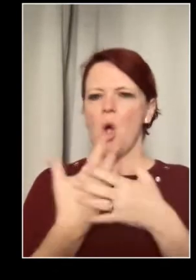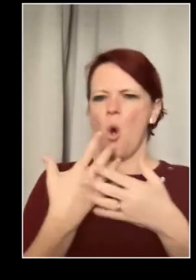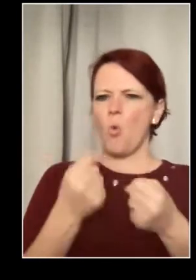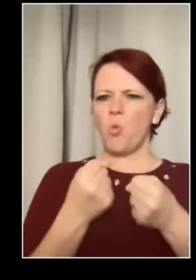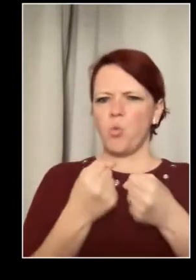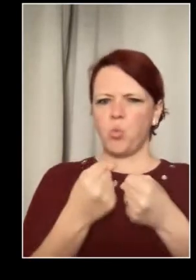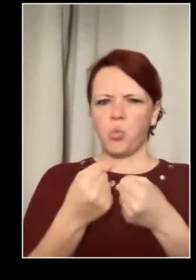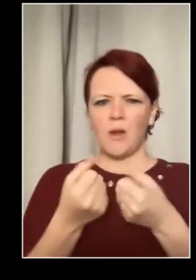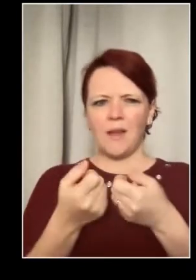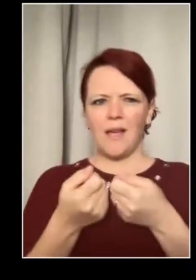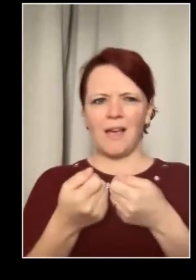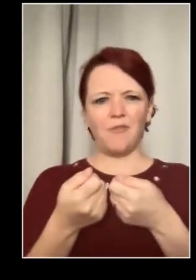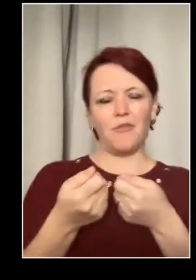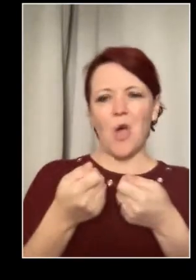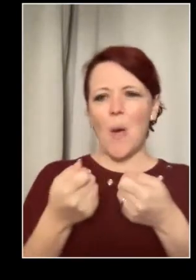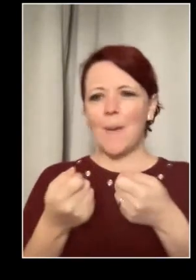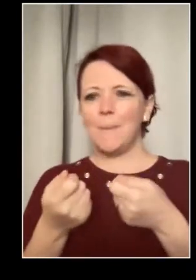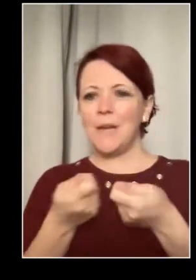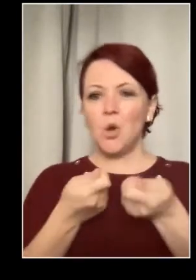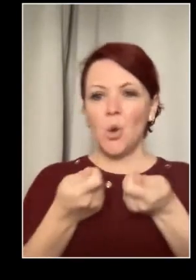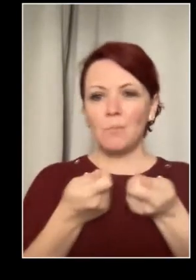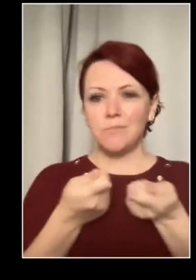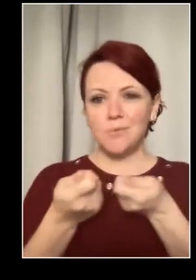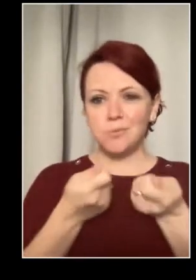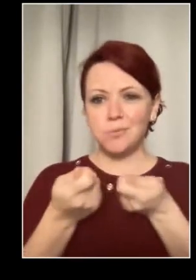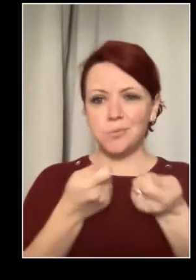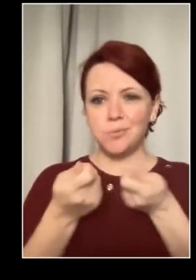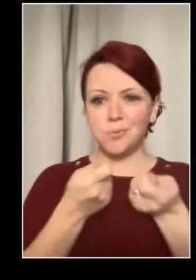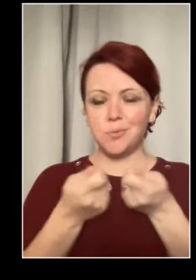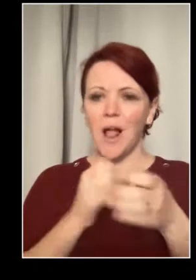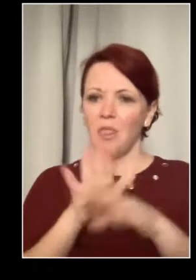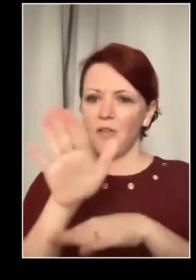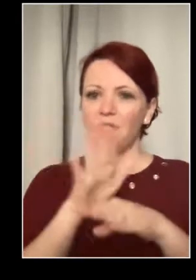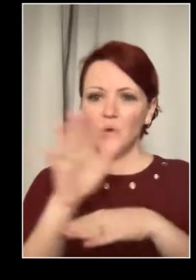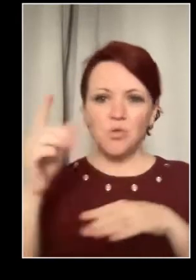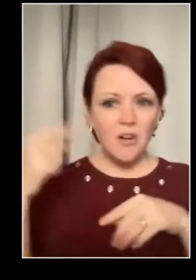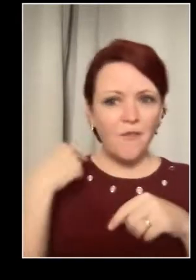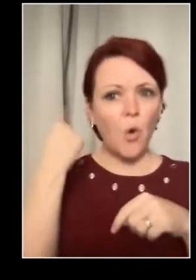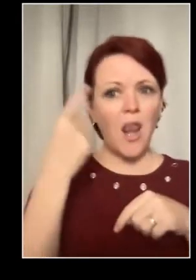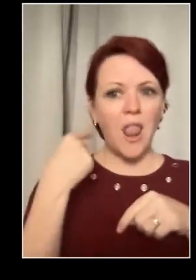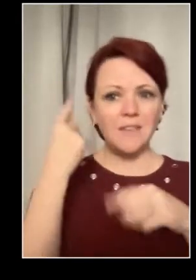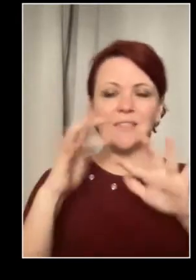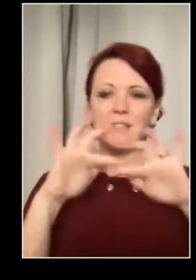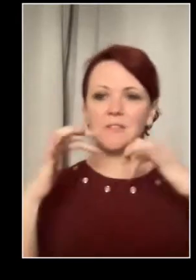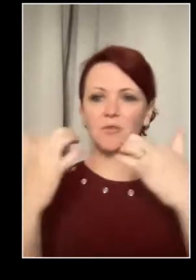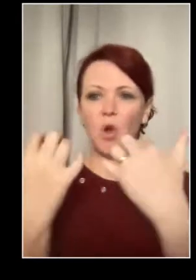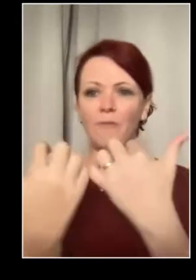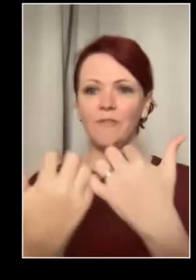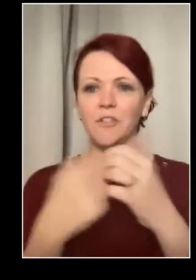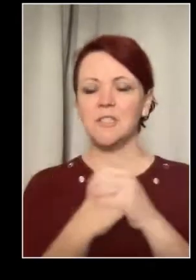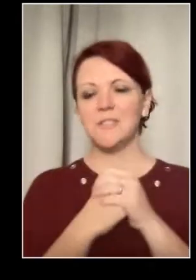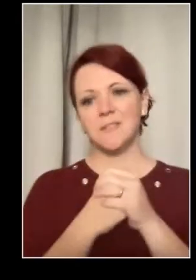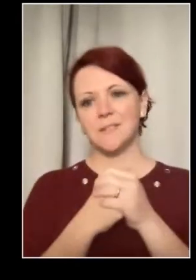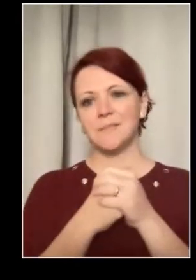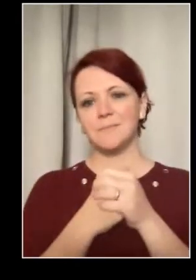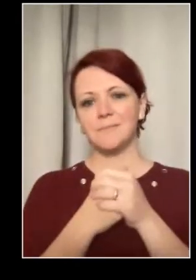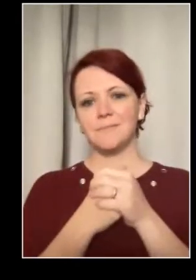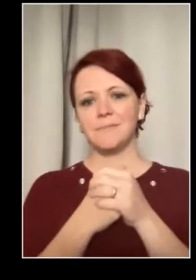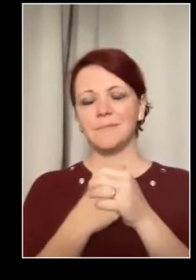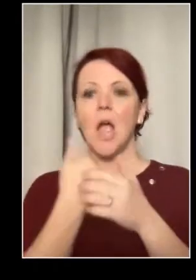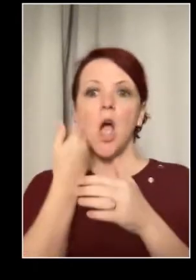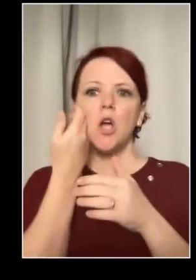Gains event to discuss the future for young Londoners and the skills that are really important to them. Young Professionals, one of our